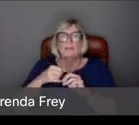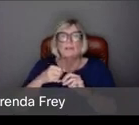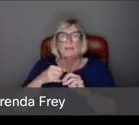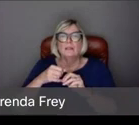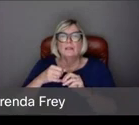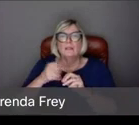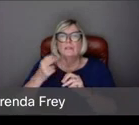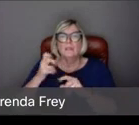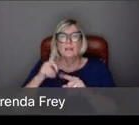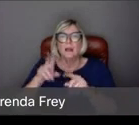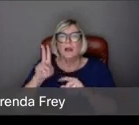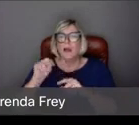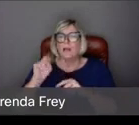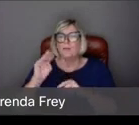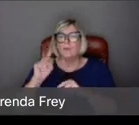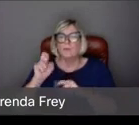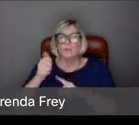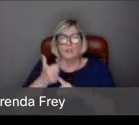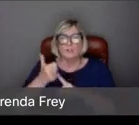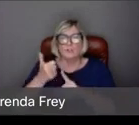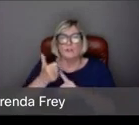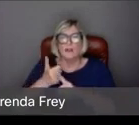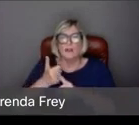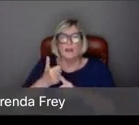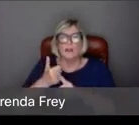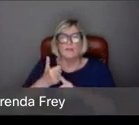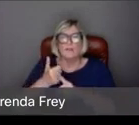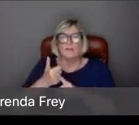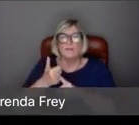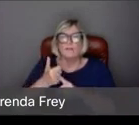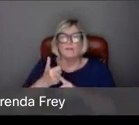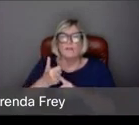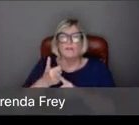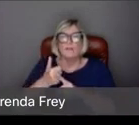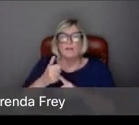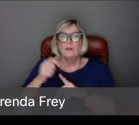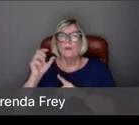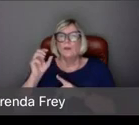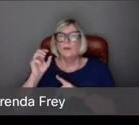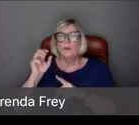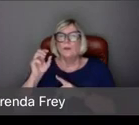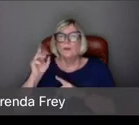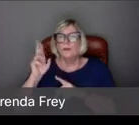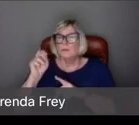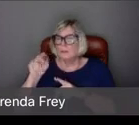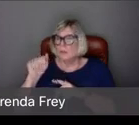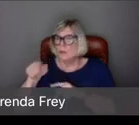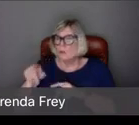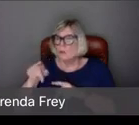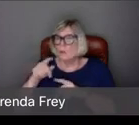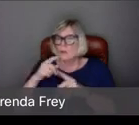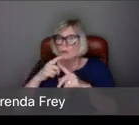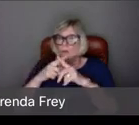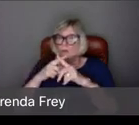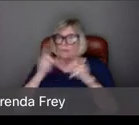Oh, she can't unmute herself because she was Orson, muted. are you able to unmute her?